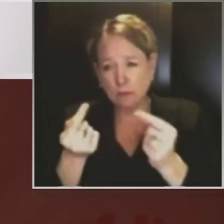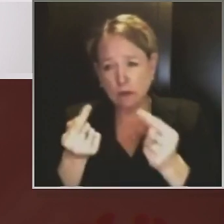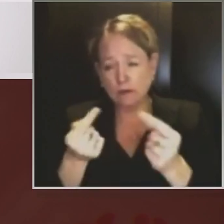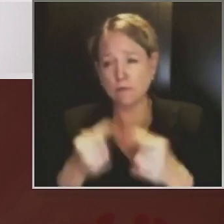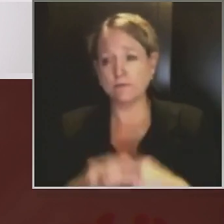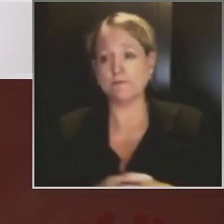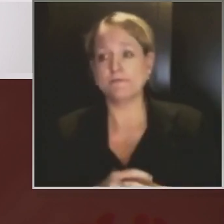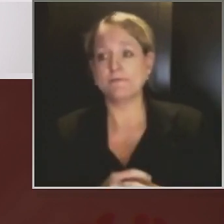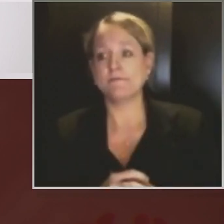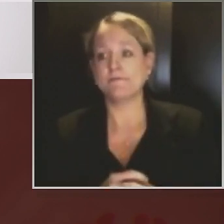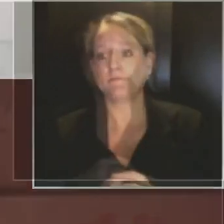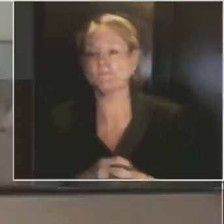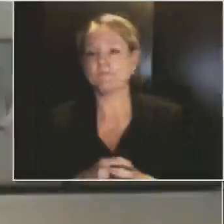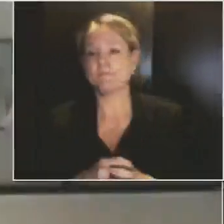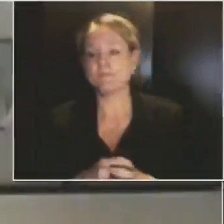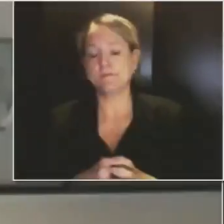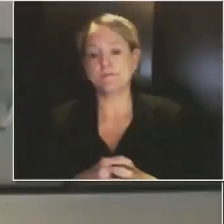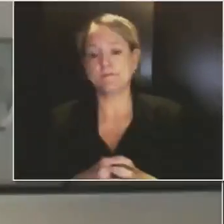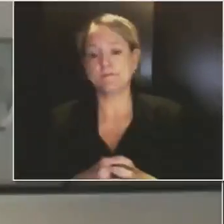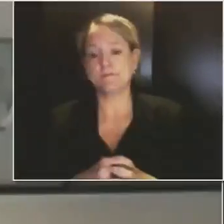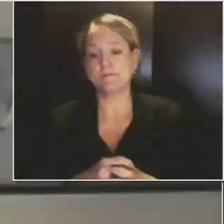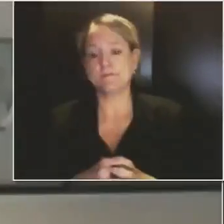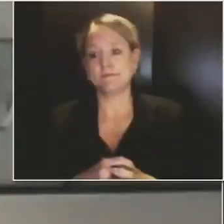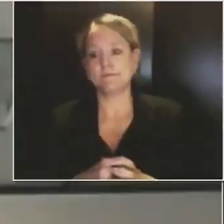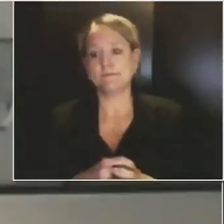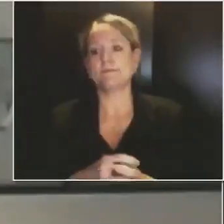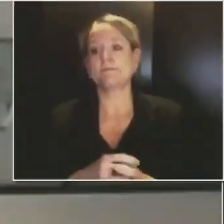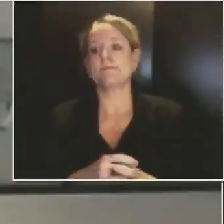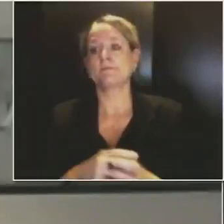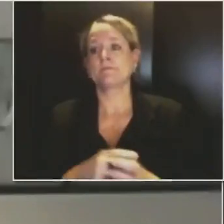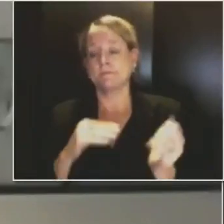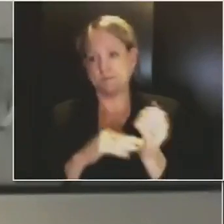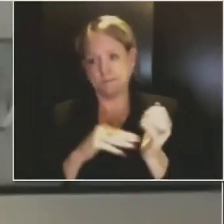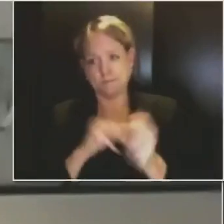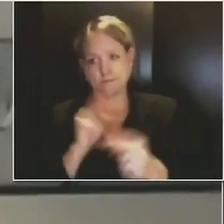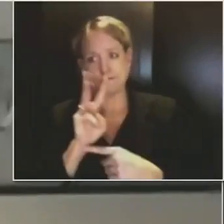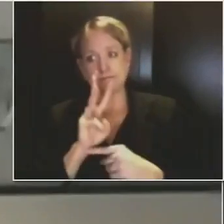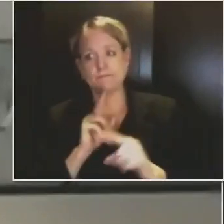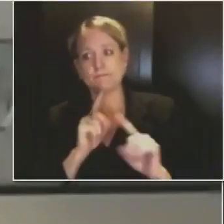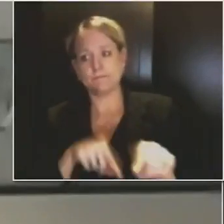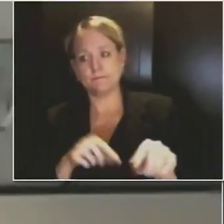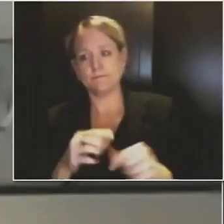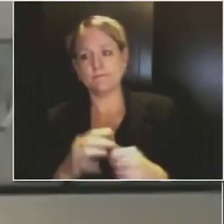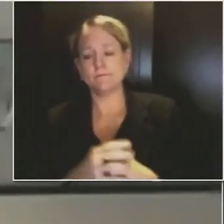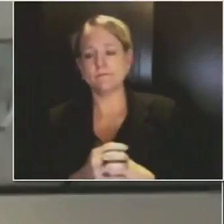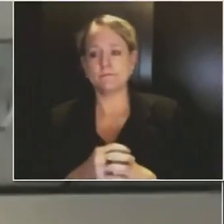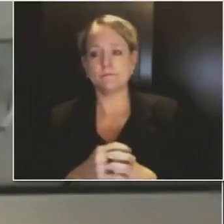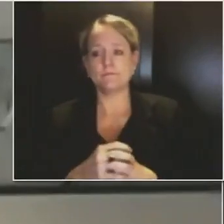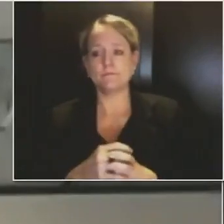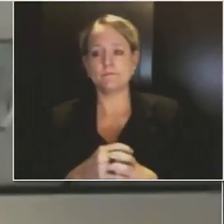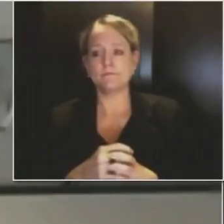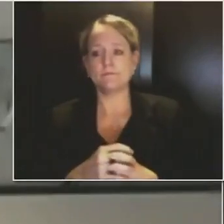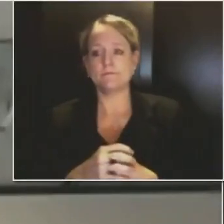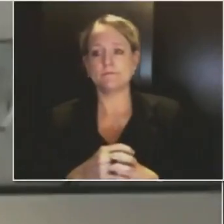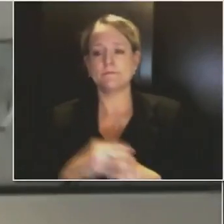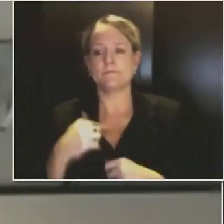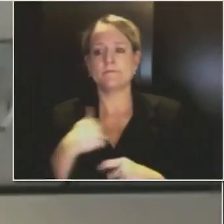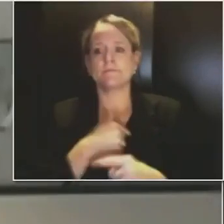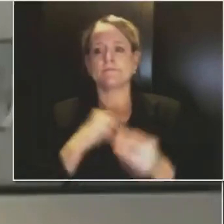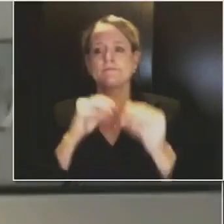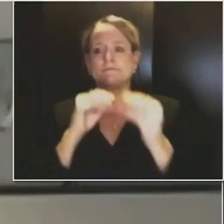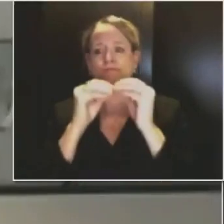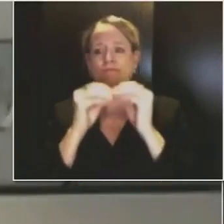results. It sounded like your question was about how well do the test results reflect the amount of cases in the